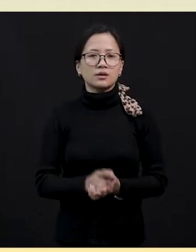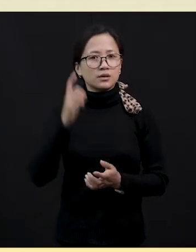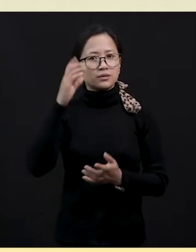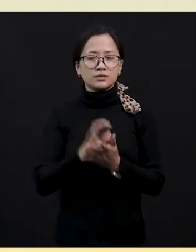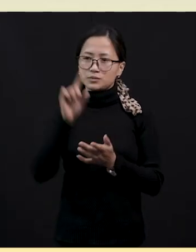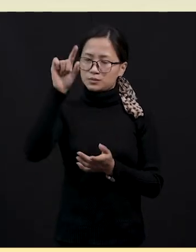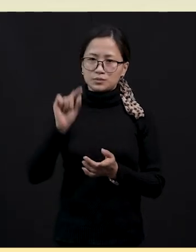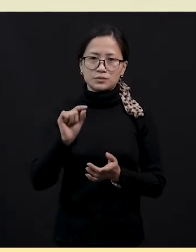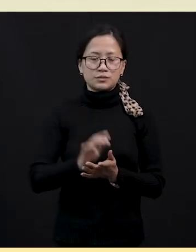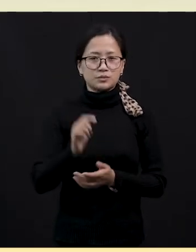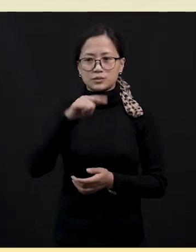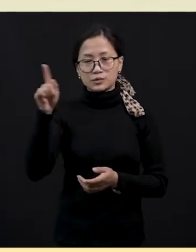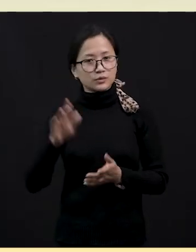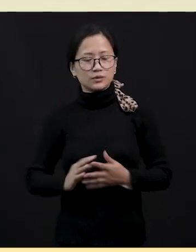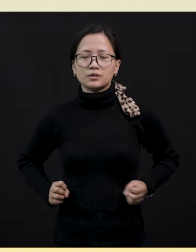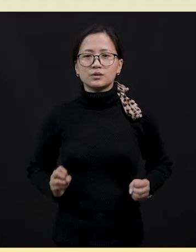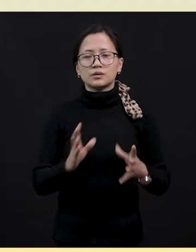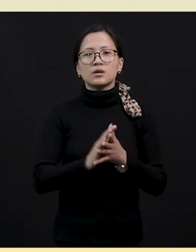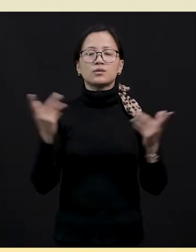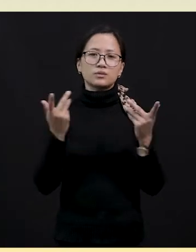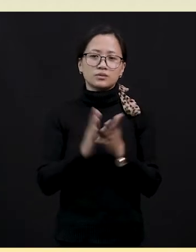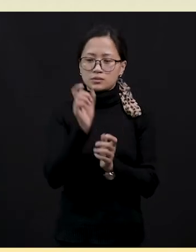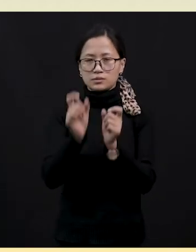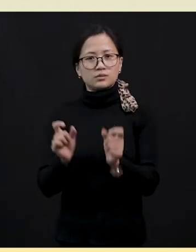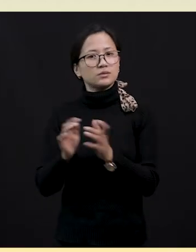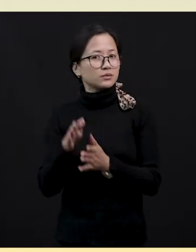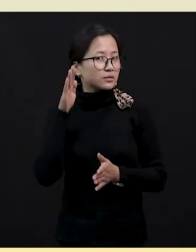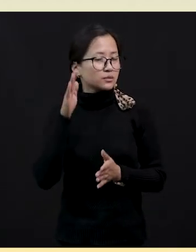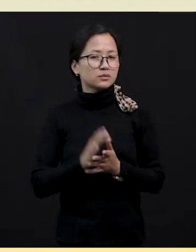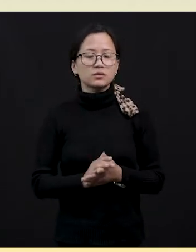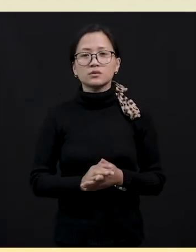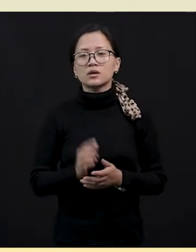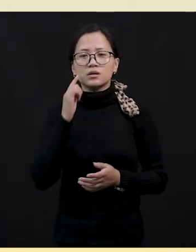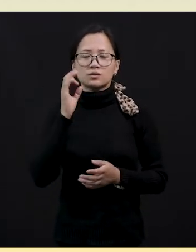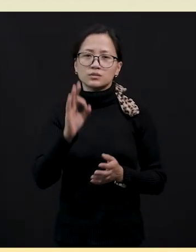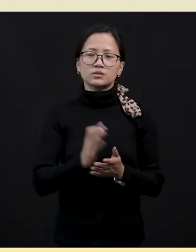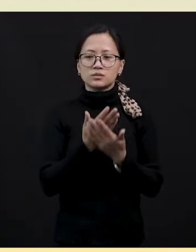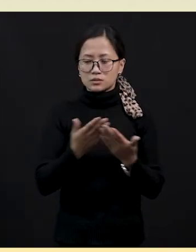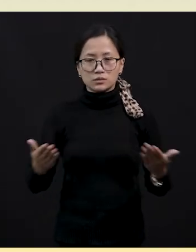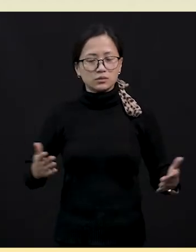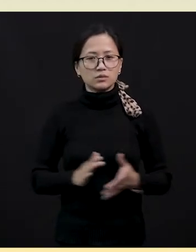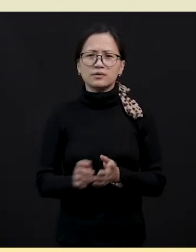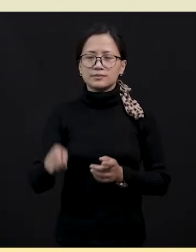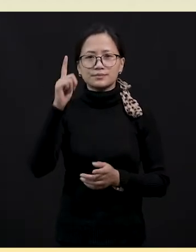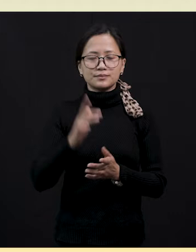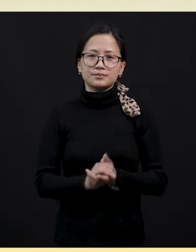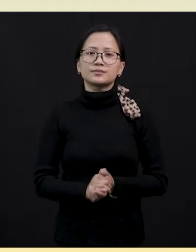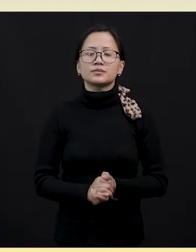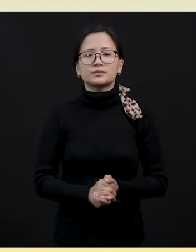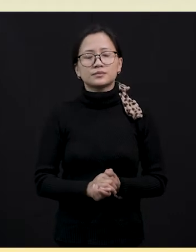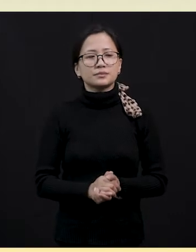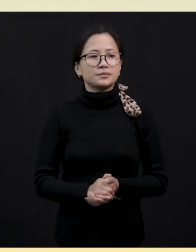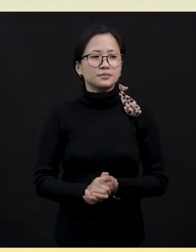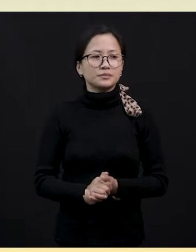to do. So right time to begin, what are the people he should be listening to, and what is the most important thing for him to